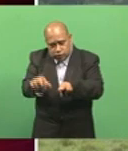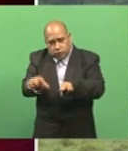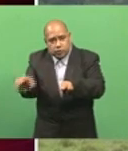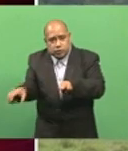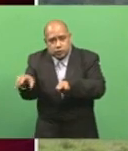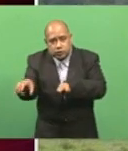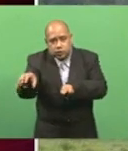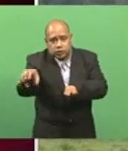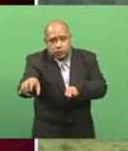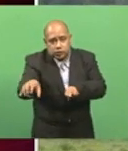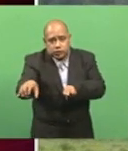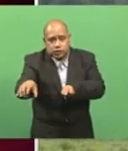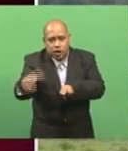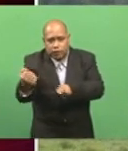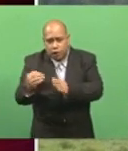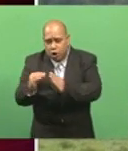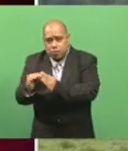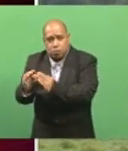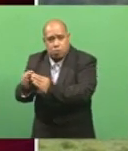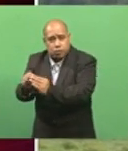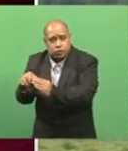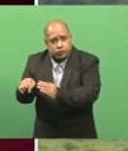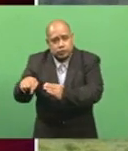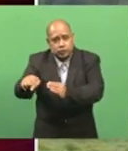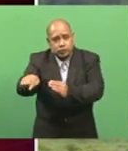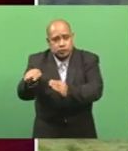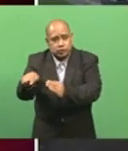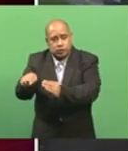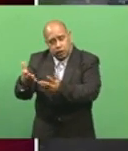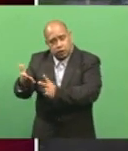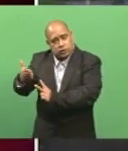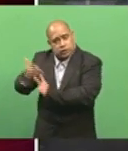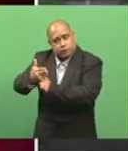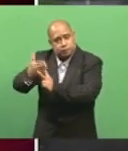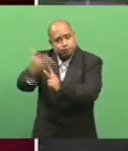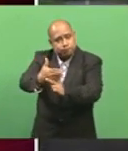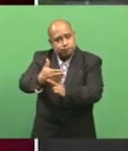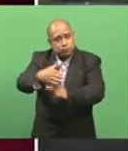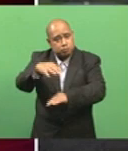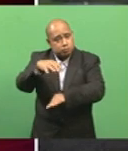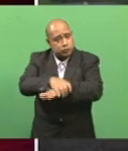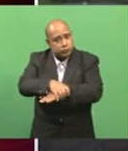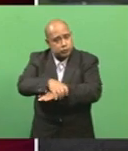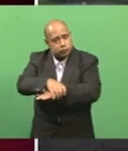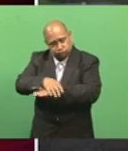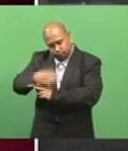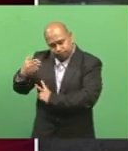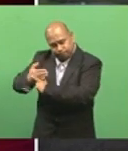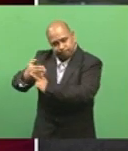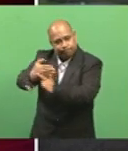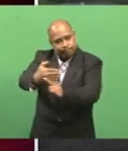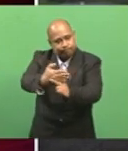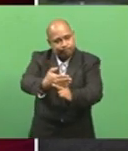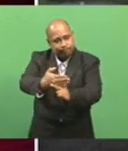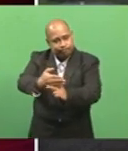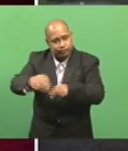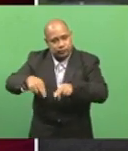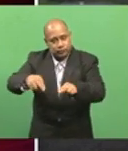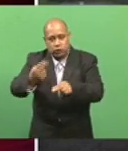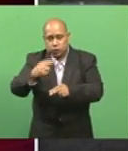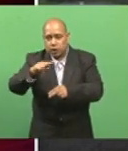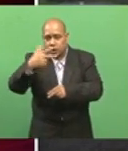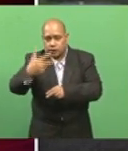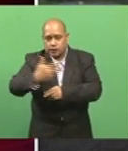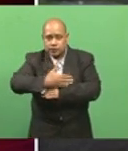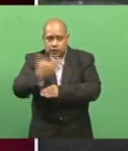being locked down by police. The community will be on lockdown for 28 days, and during this period, contact tracing will